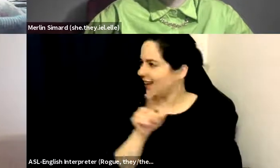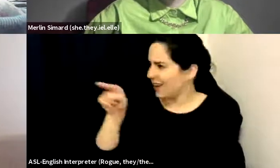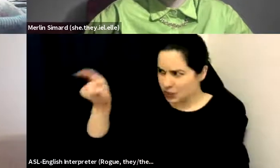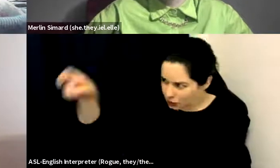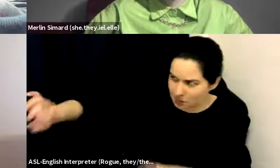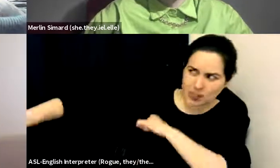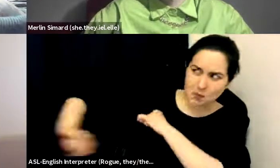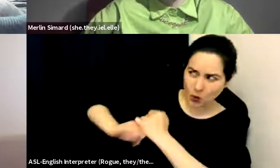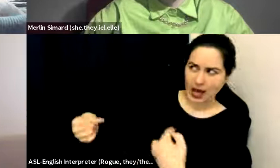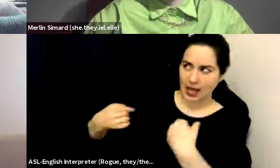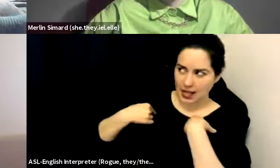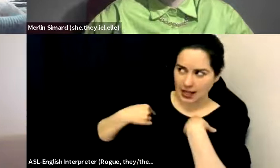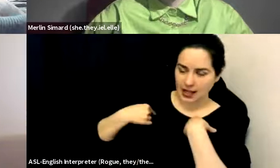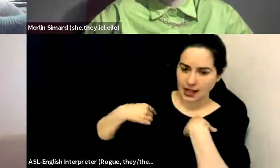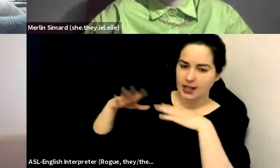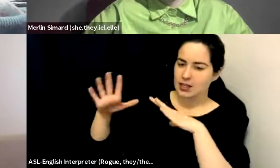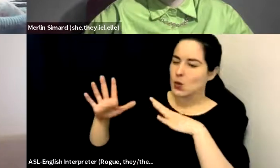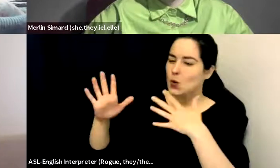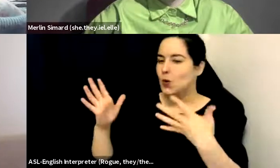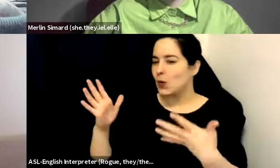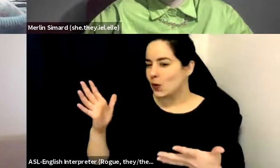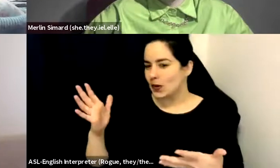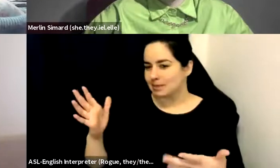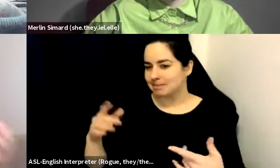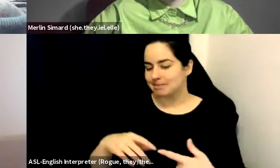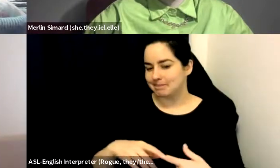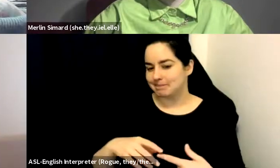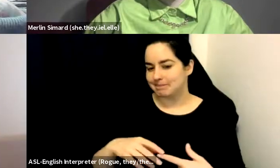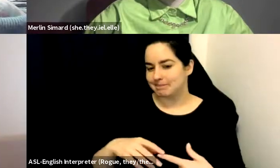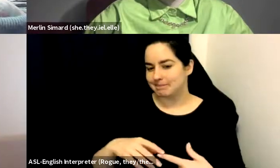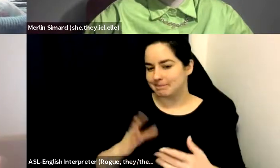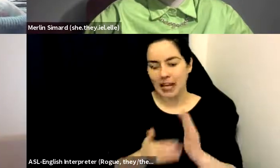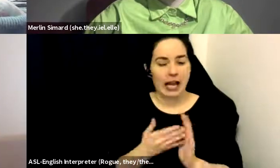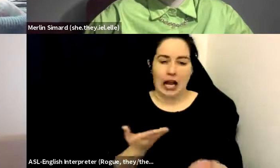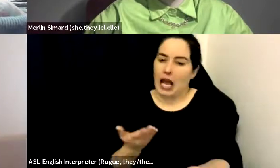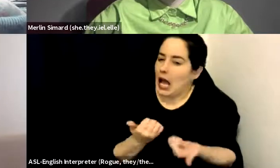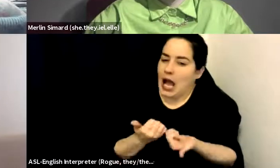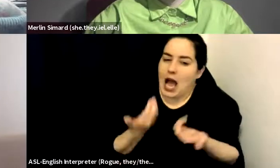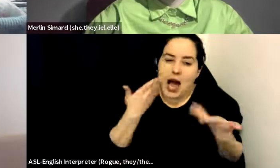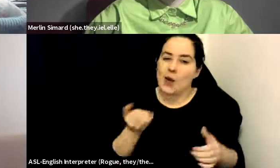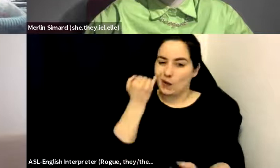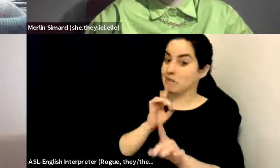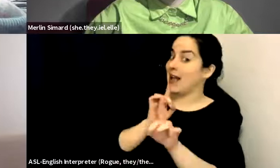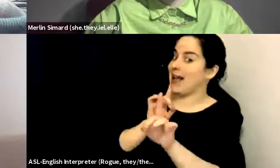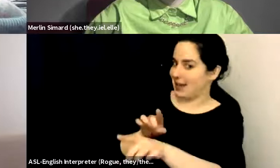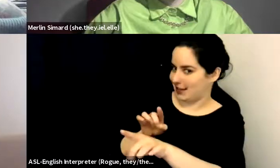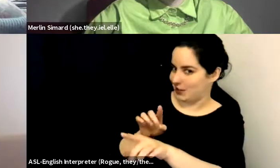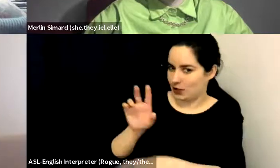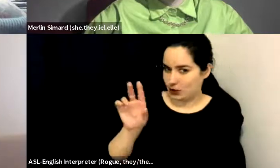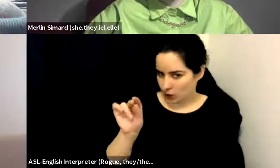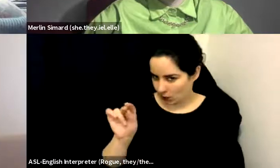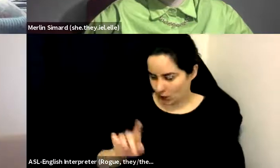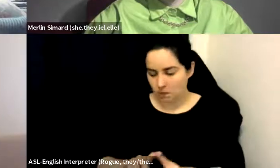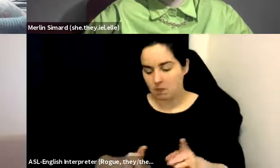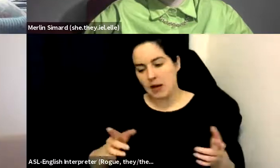these institutions? And again, I'm not really answering your question, but I really do think it comes